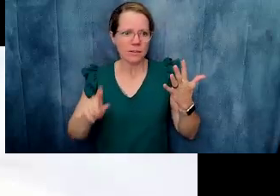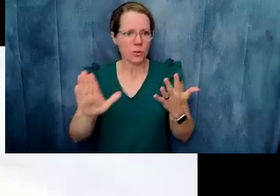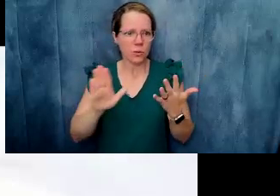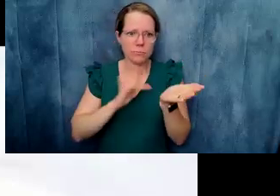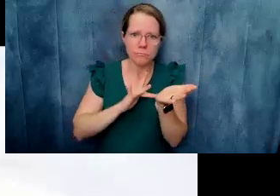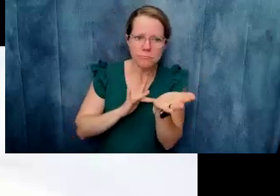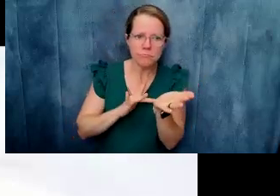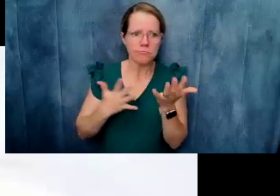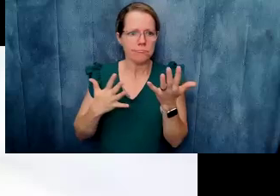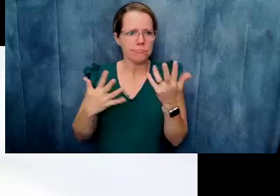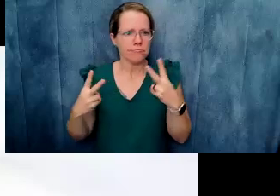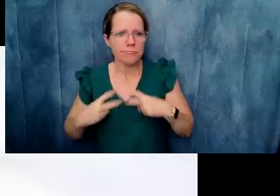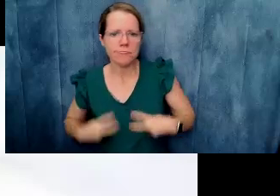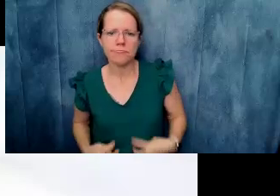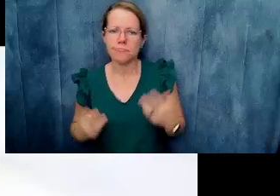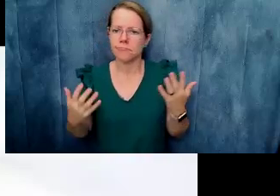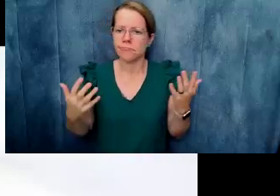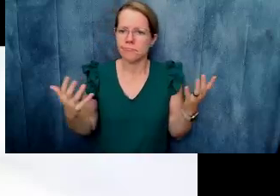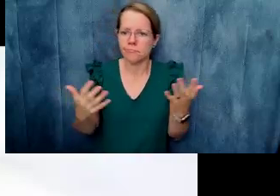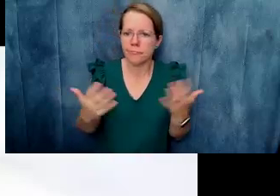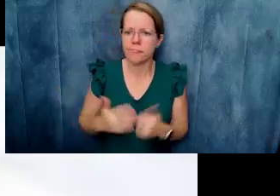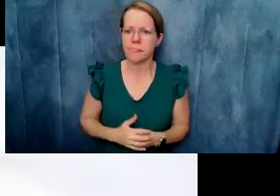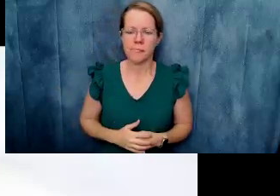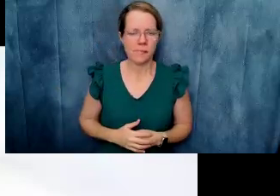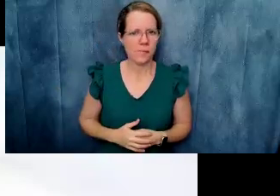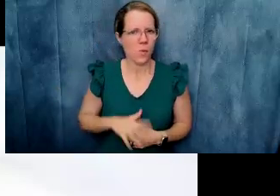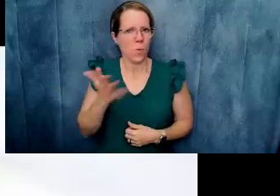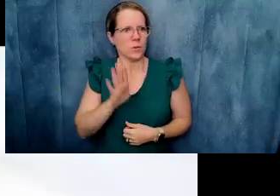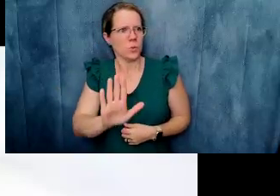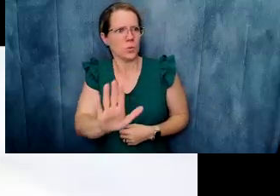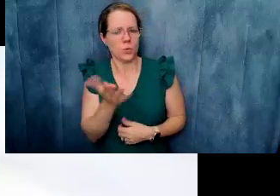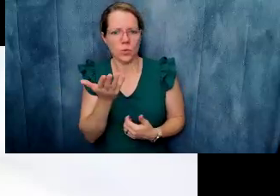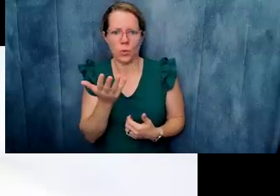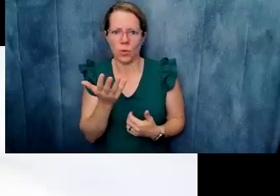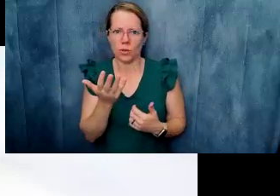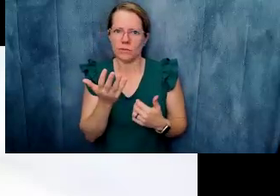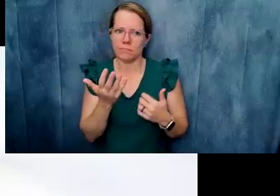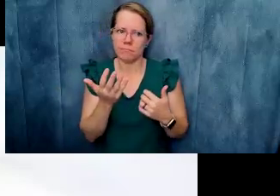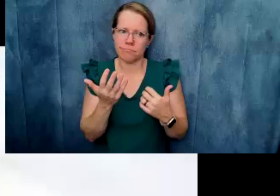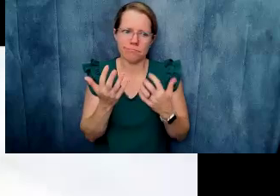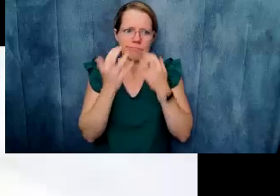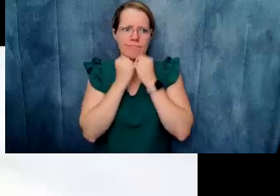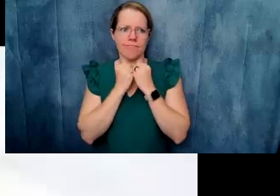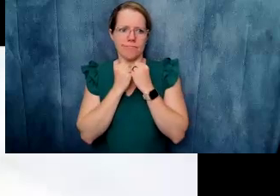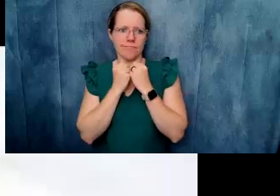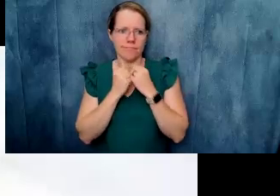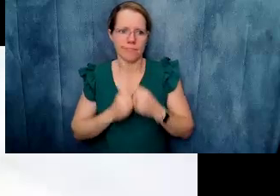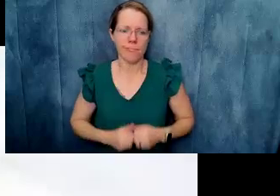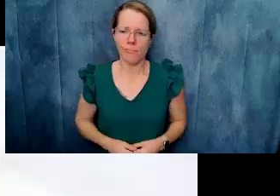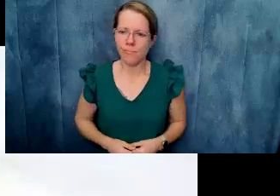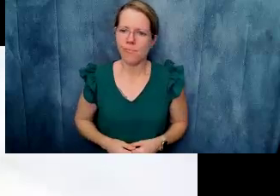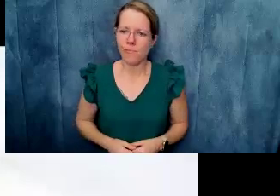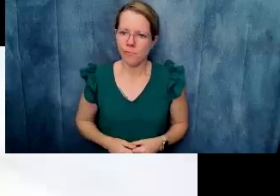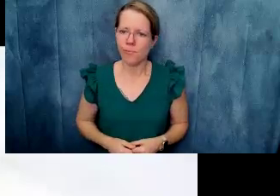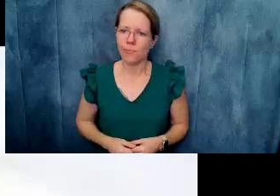to you? So I know that we're moving a little quickly in this webinar, but these are 3 practices that are really important for people to be able to hold and embody what